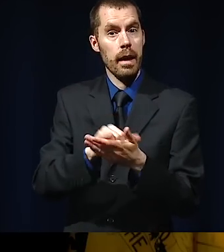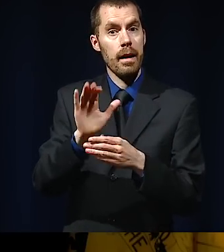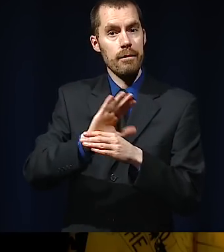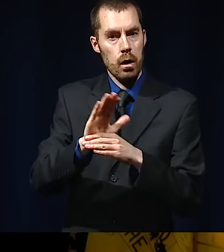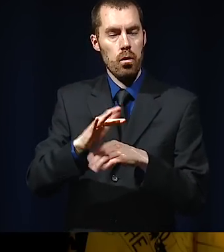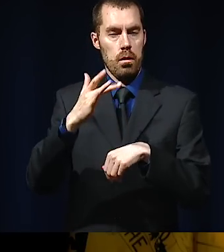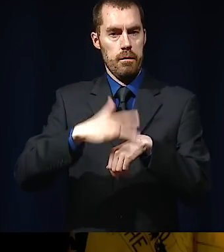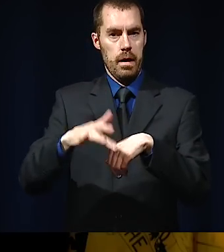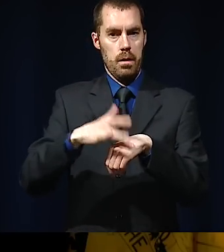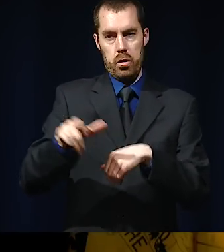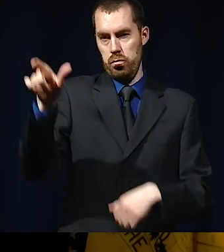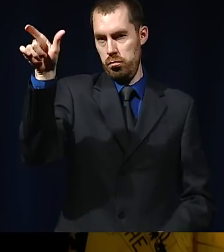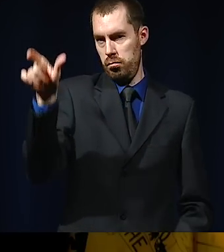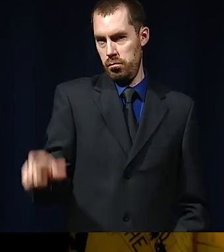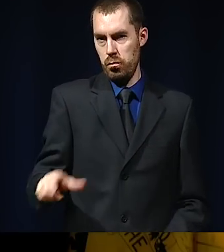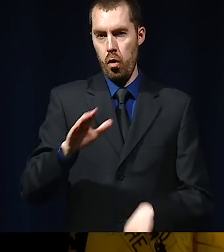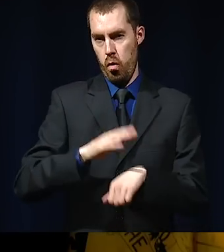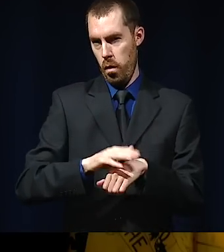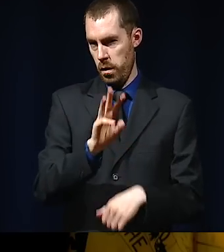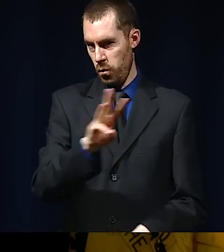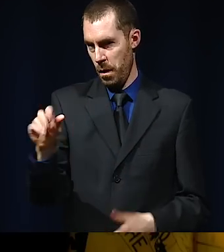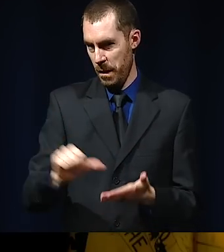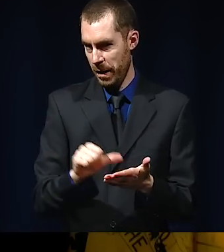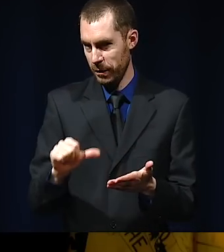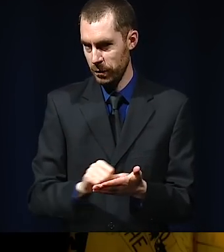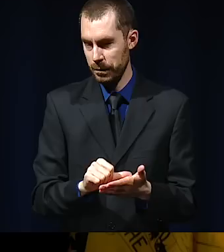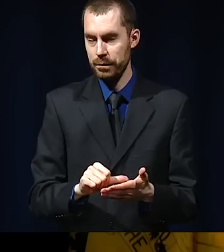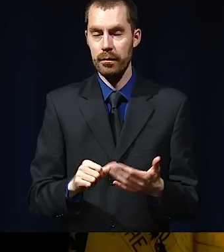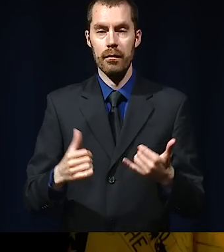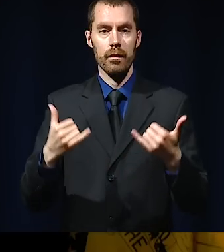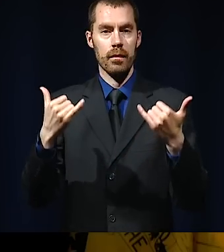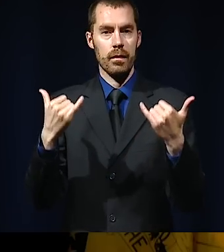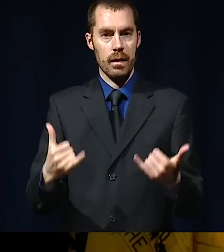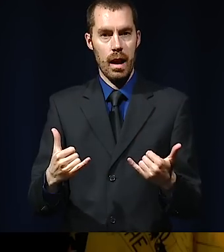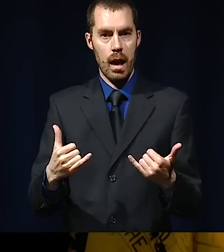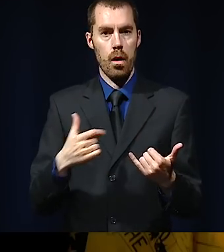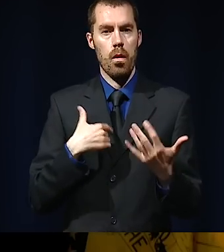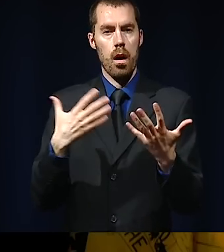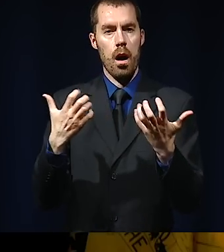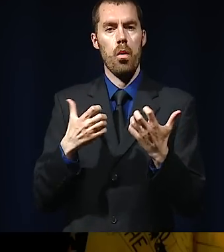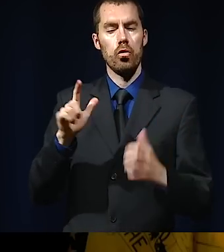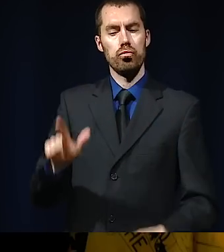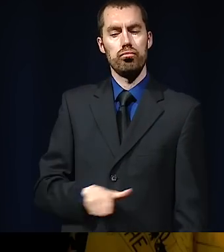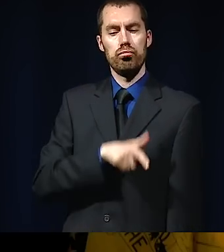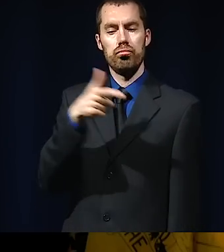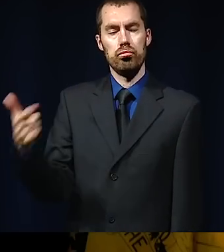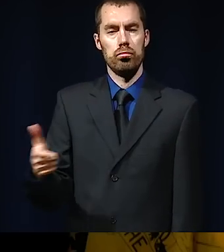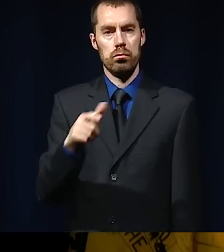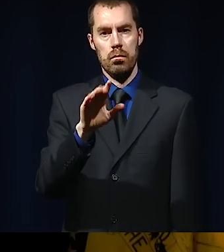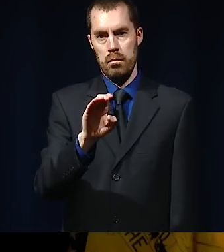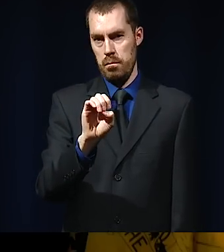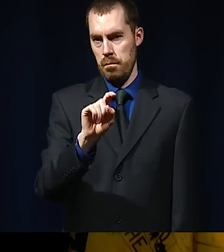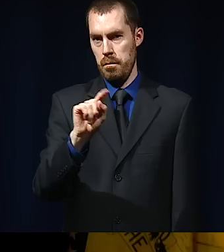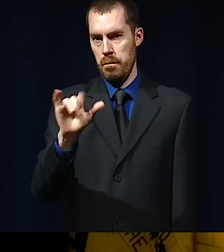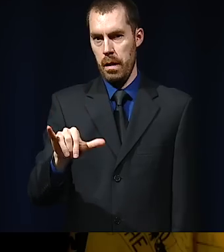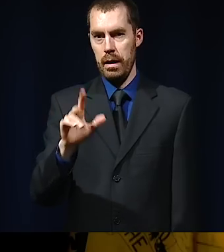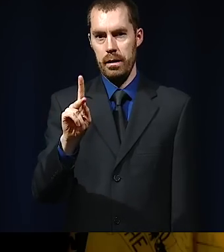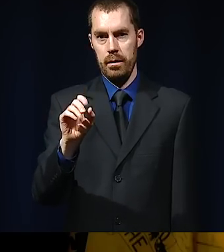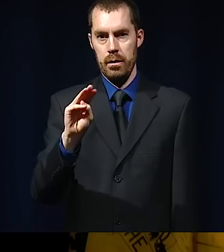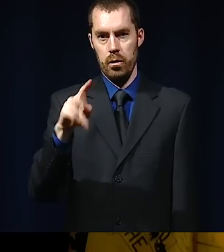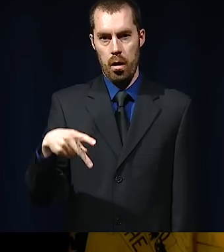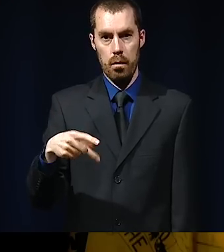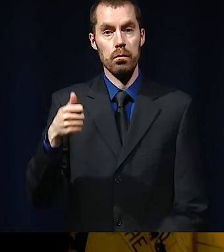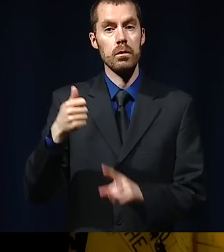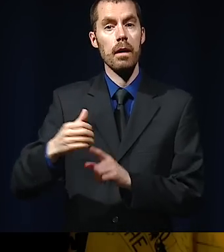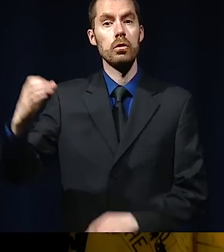the sidebar on this virtual commencement webpage. Now I'd like to cede the microphone to Betty Comp, the chair of Western Oregon